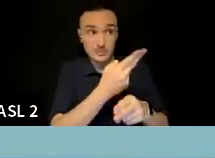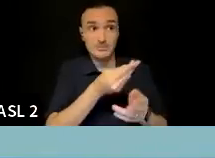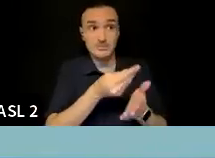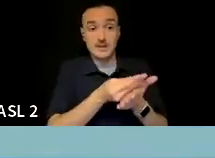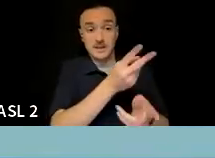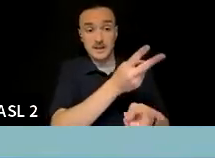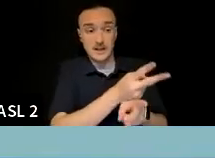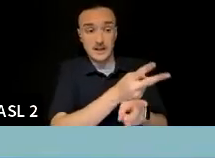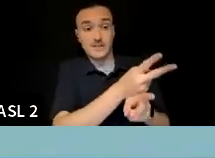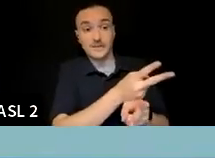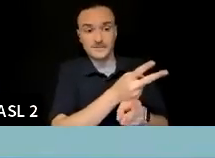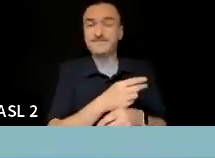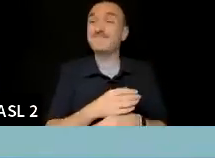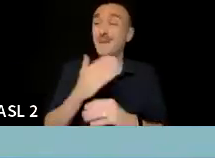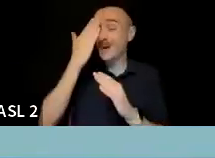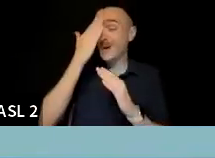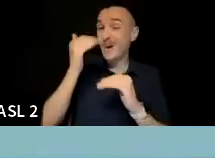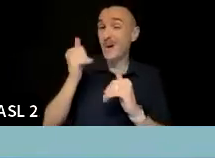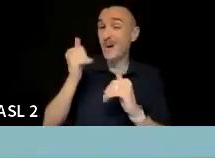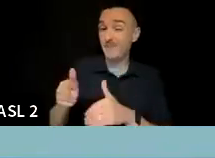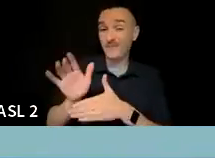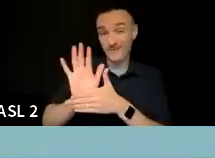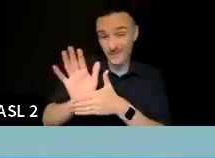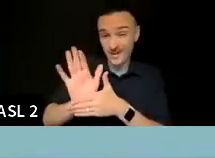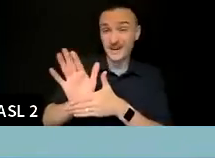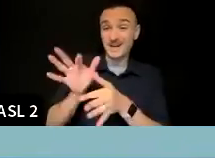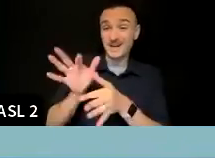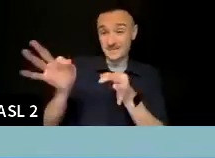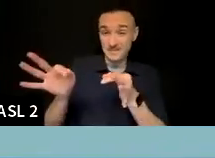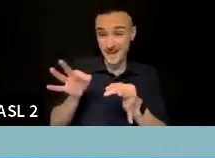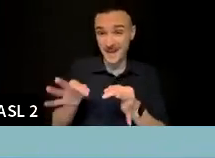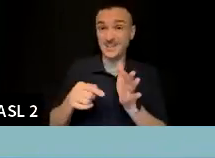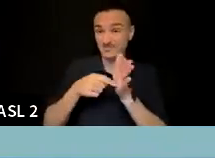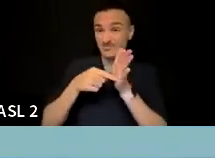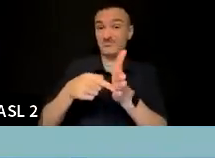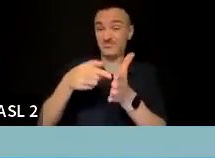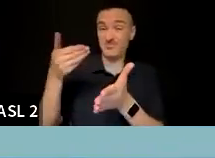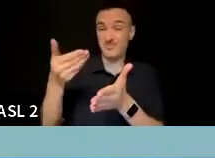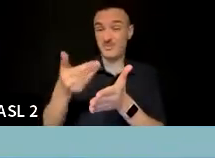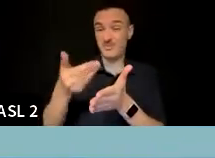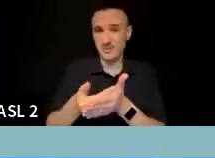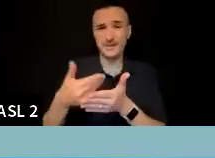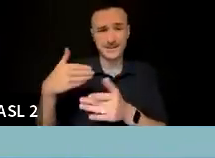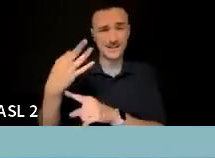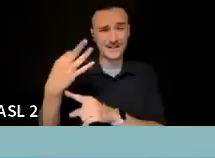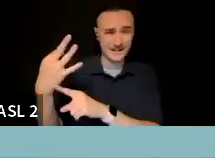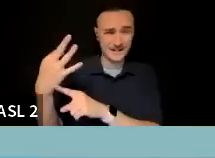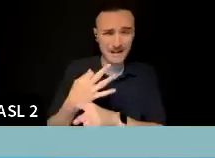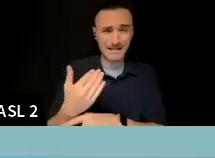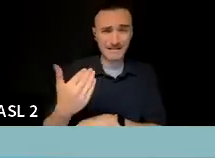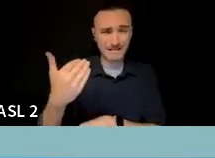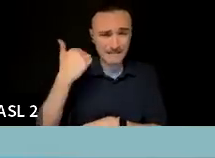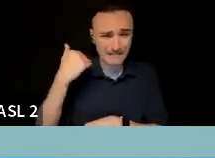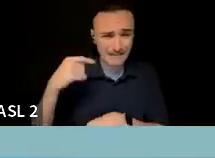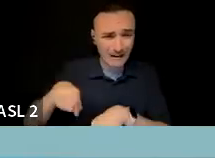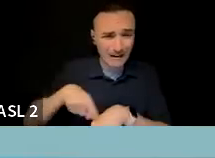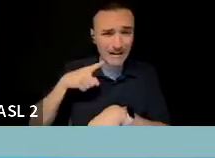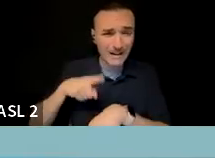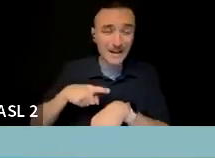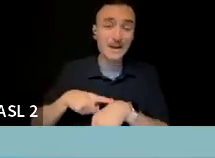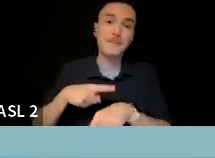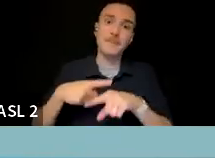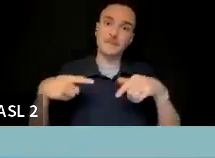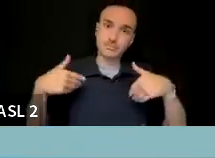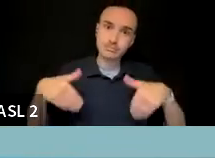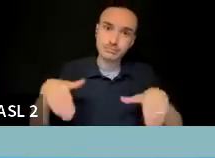why this process takes 9 months or so. So Sherry, what advice would you provide to organizations that have applied before but